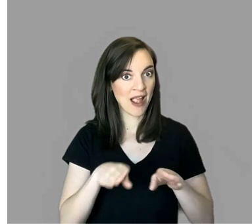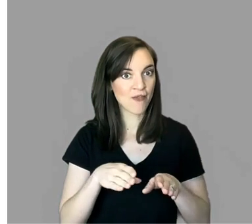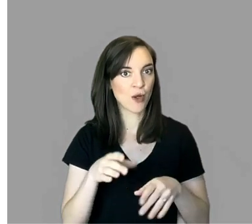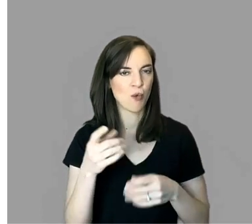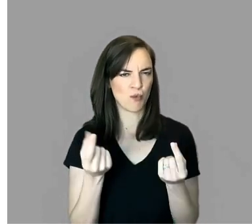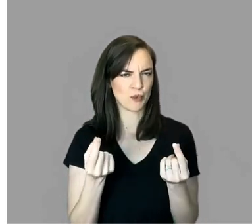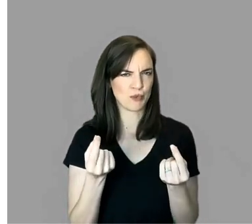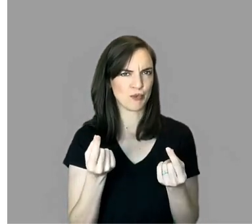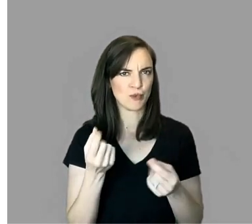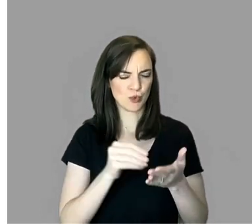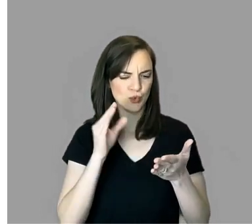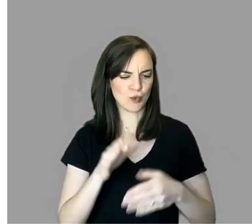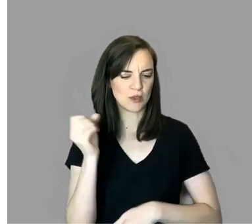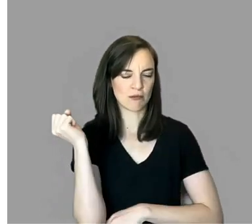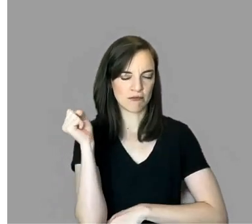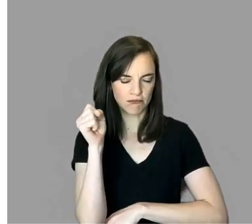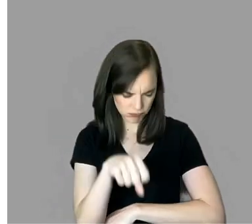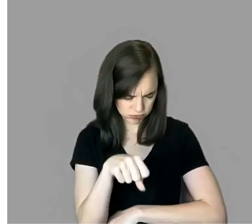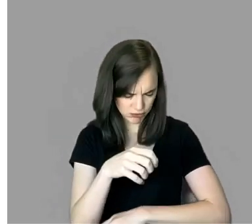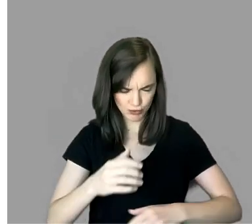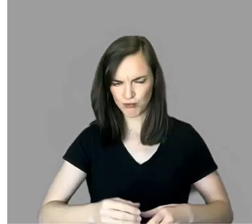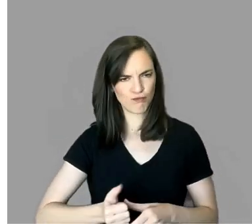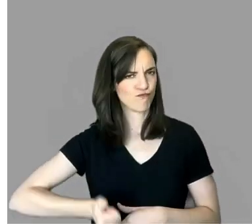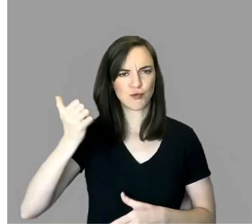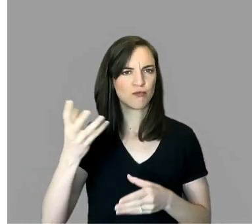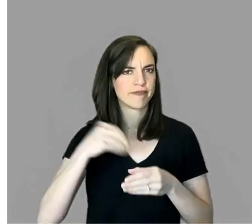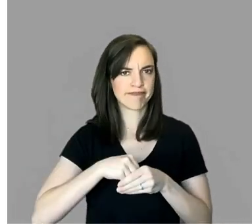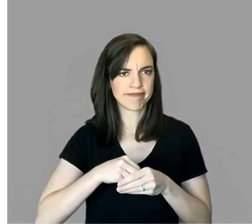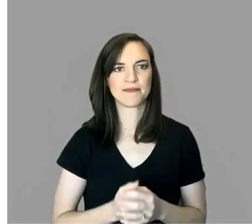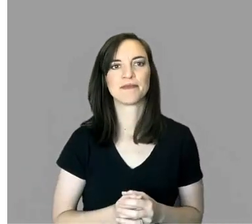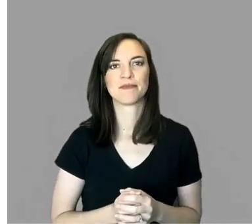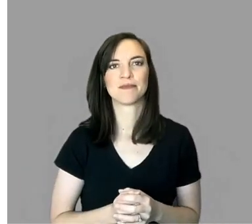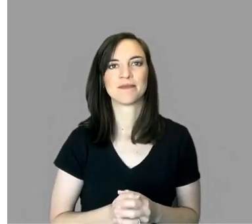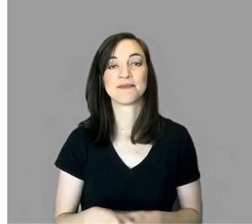the directions, the student immediately disengages by putting his head down.